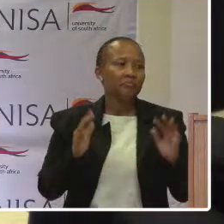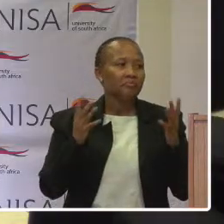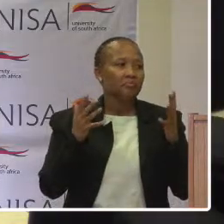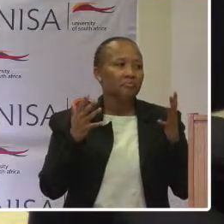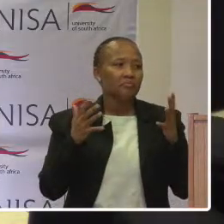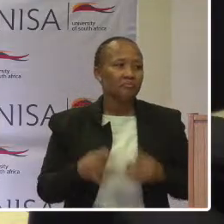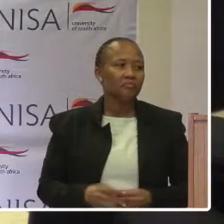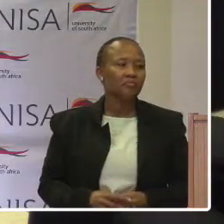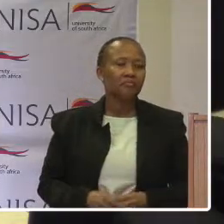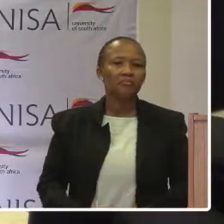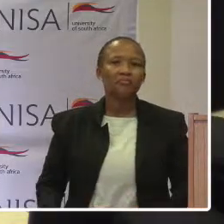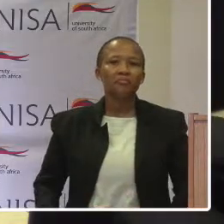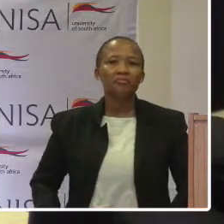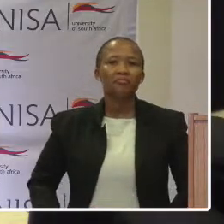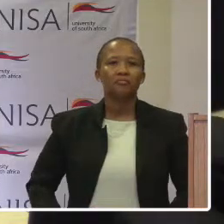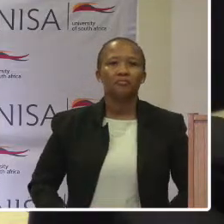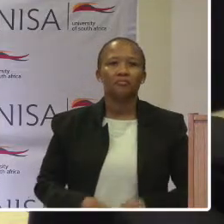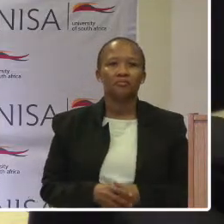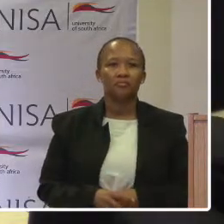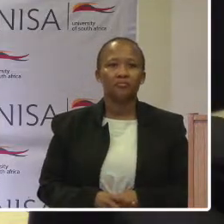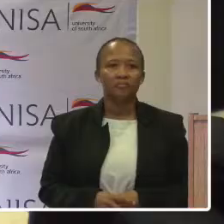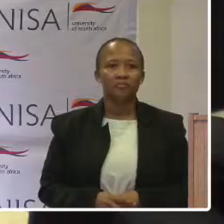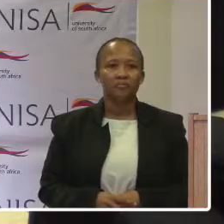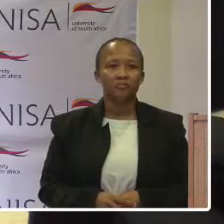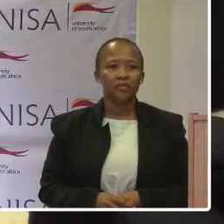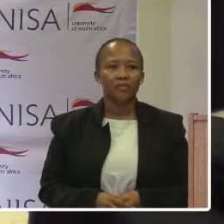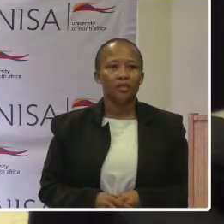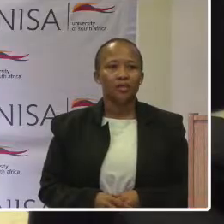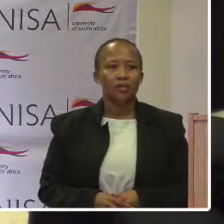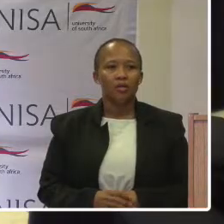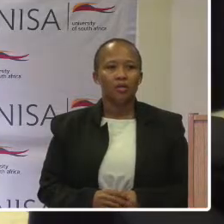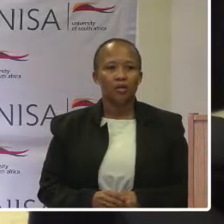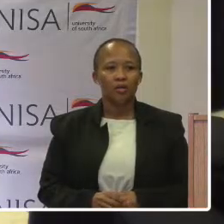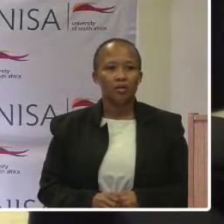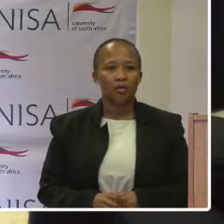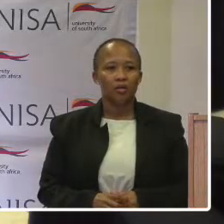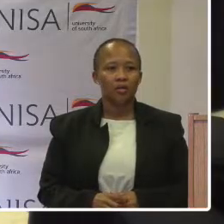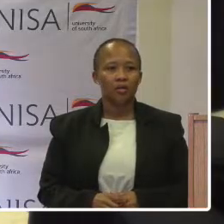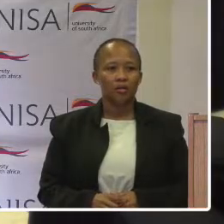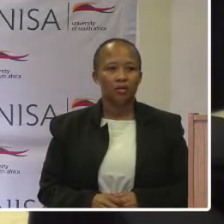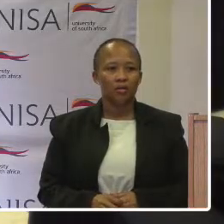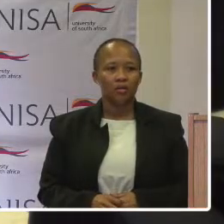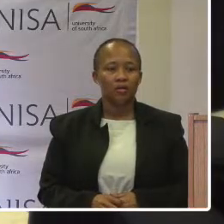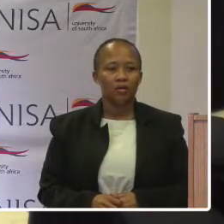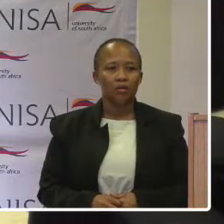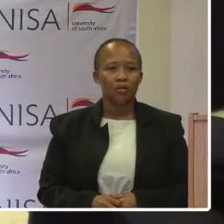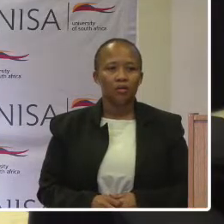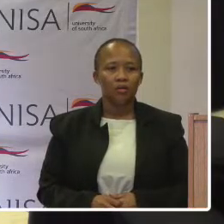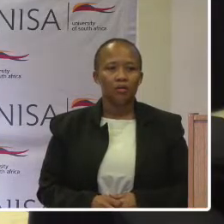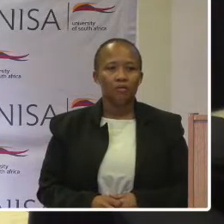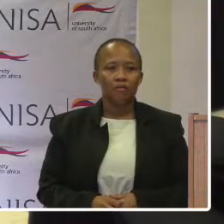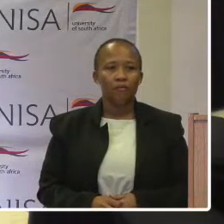Someone else. Let's try a researcher. What is to innovate? Sir, the mic is coming to you.